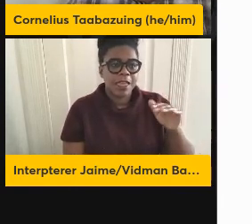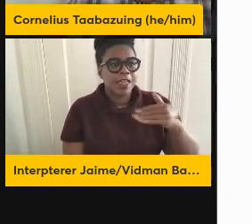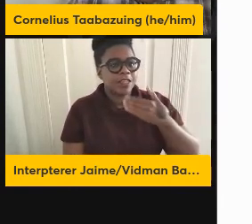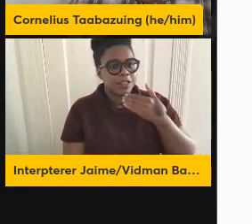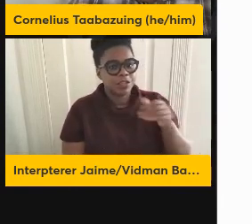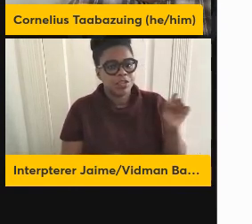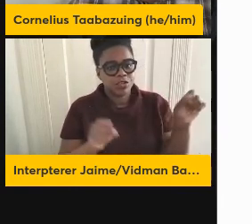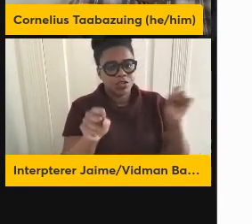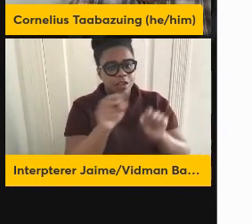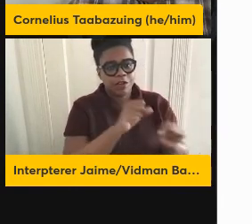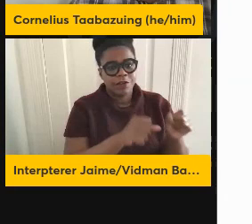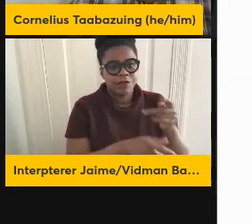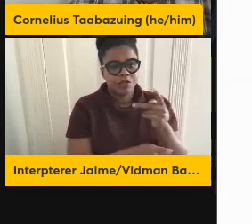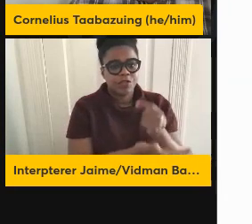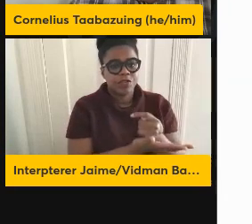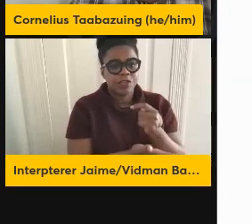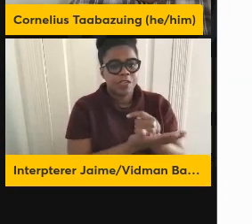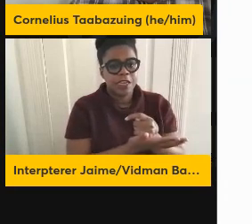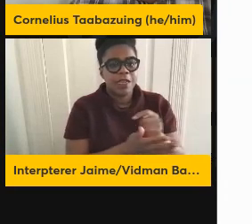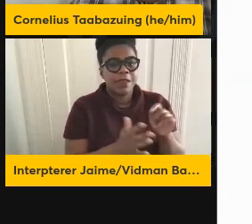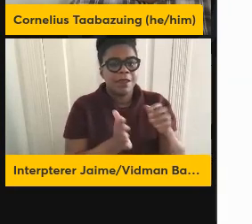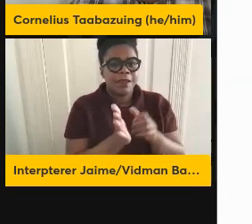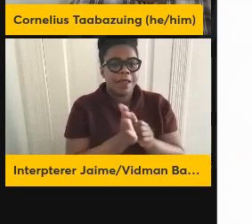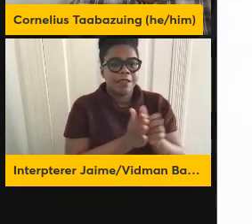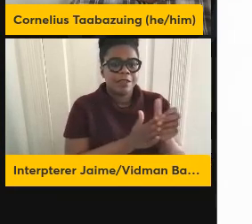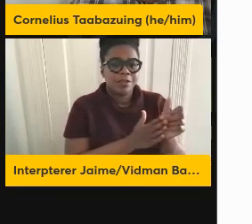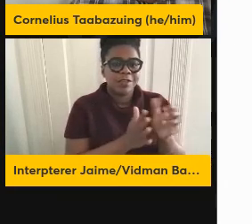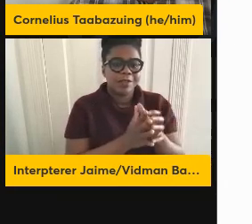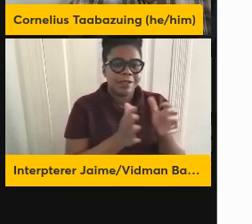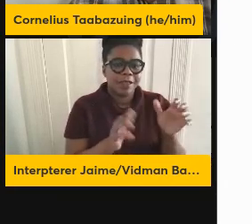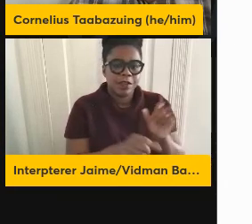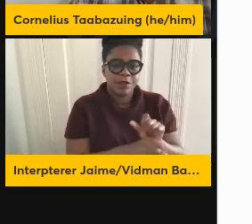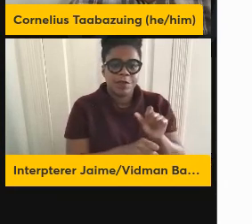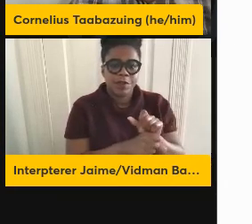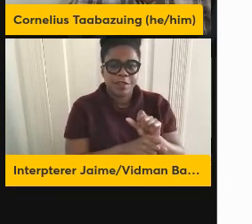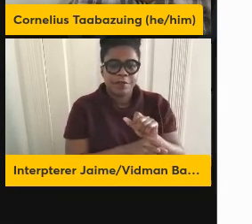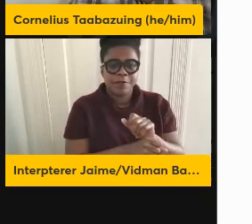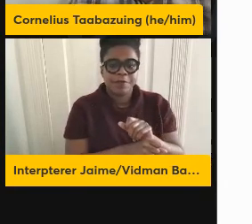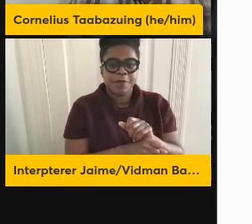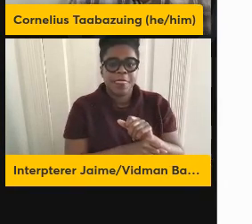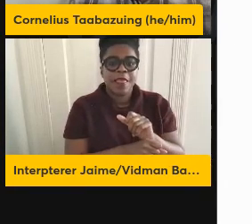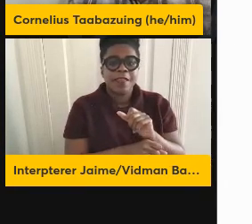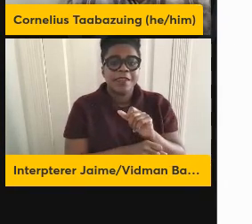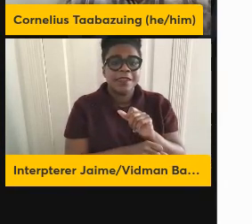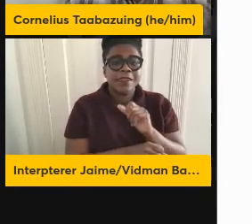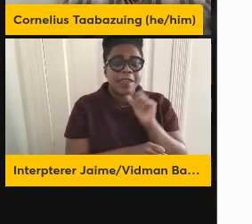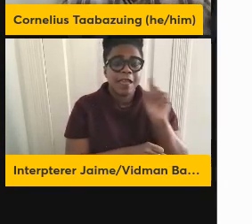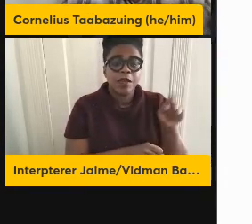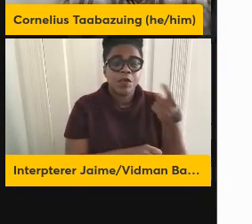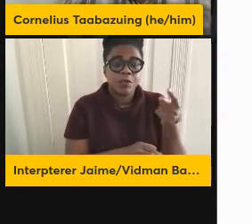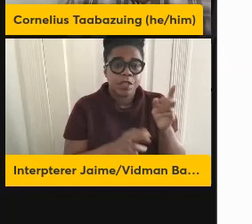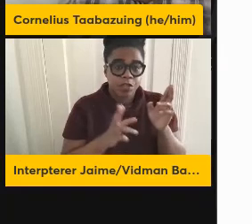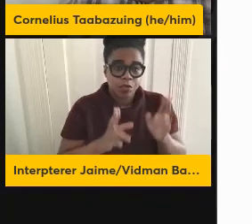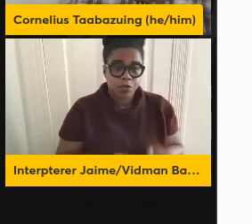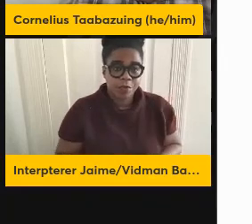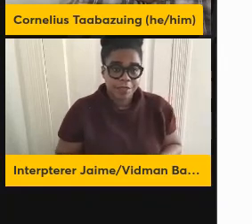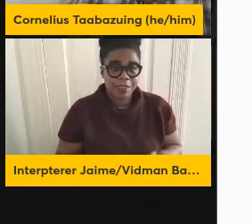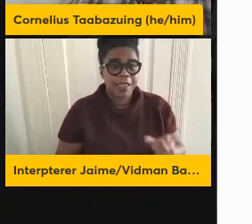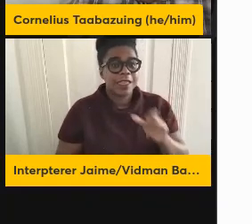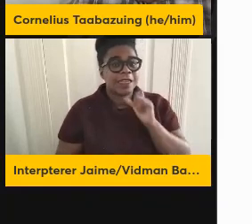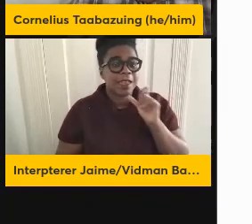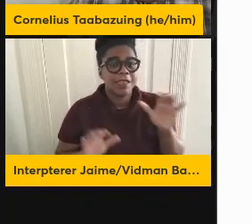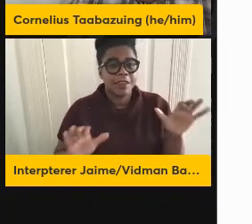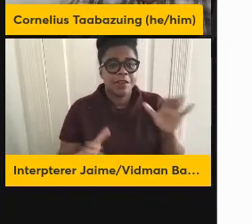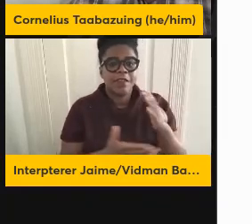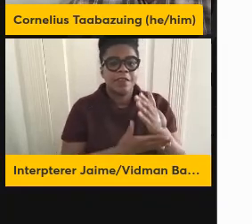strategy for treating cancers. And there's a lot of ongoing work in this region. And it's not just humans that can, inactivate gastromin D. There are